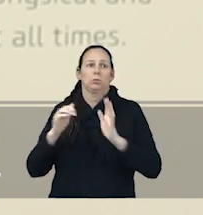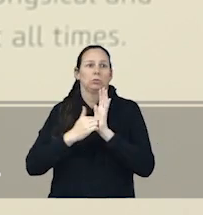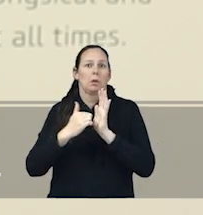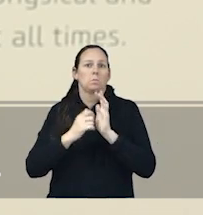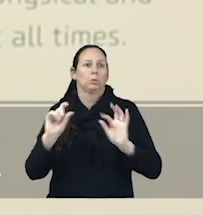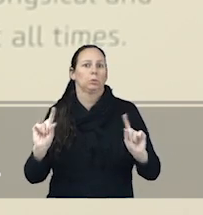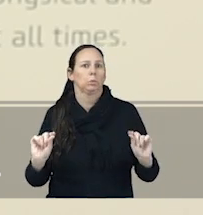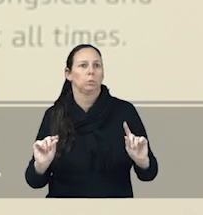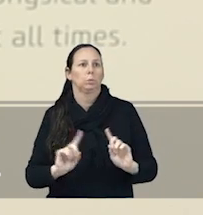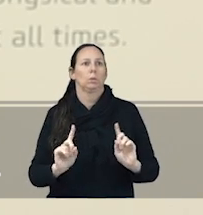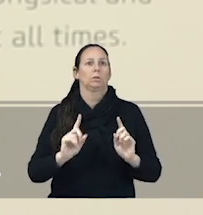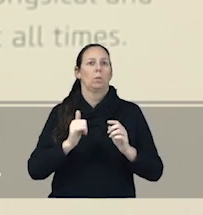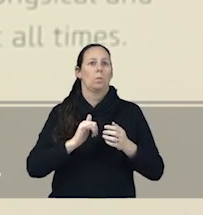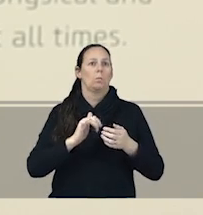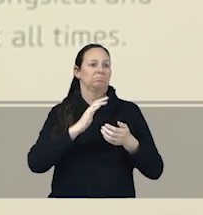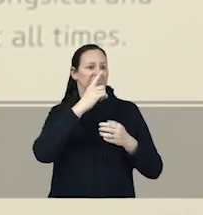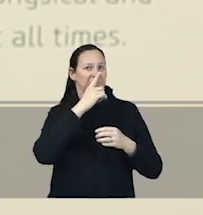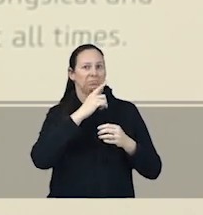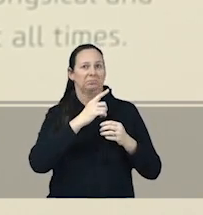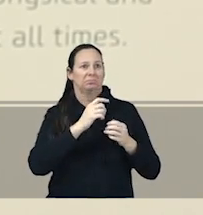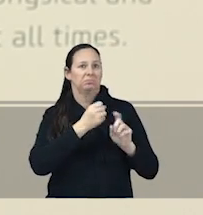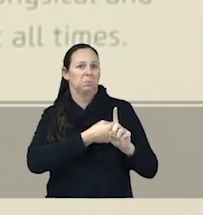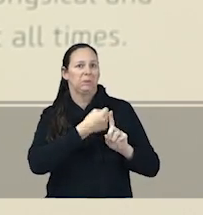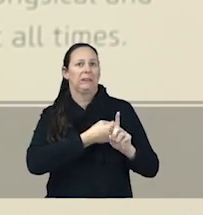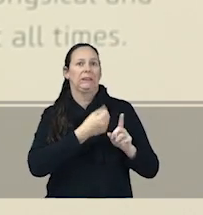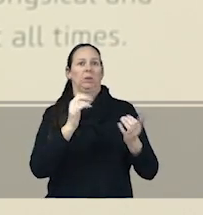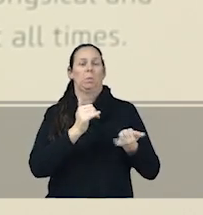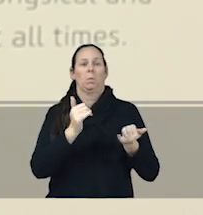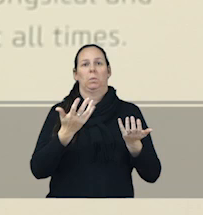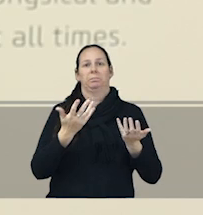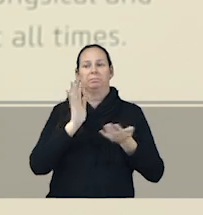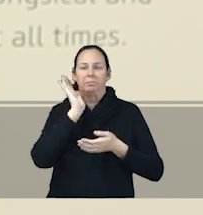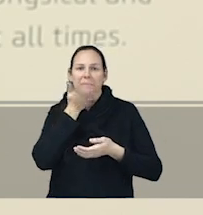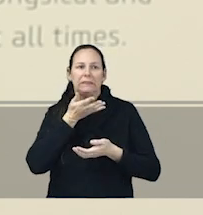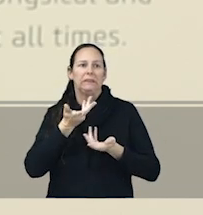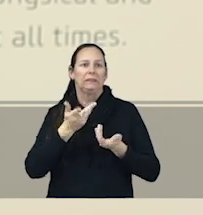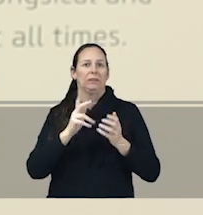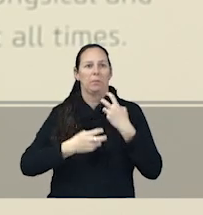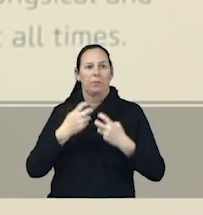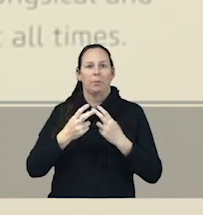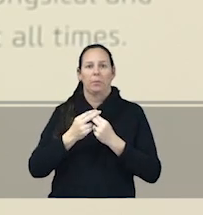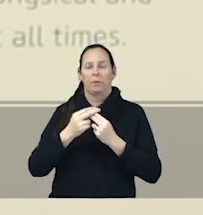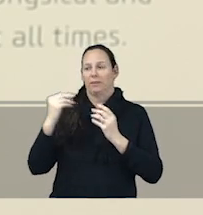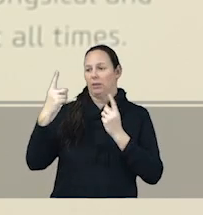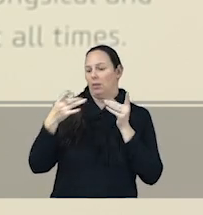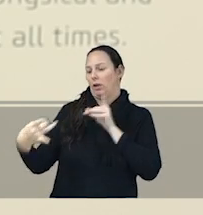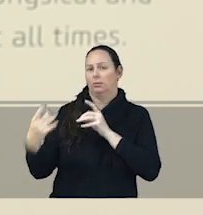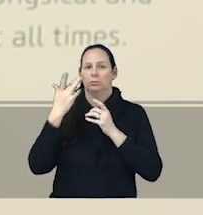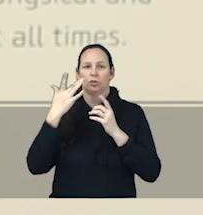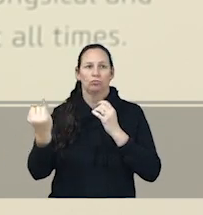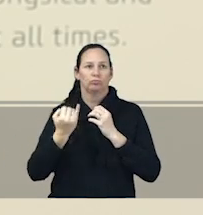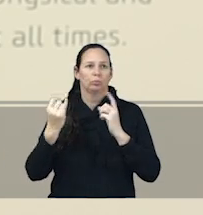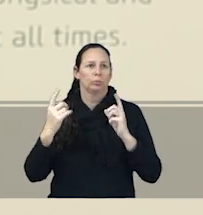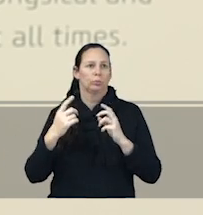or getting home and mum and dad's not home. Problems such as bullying or people being mean to them or a problem